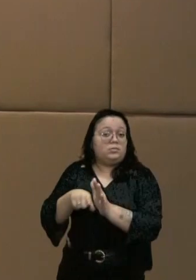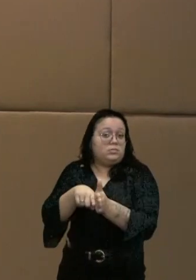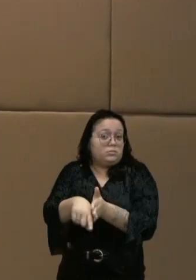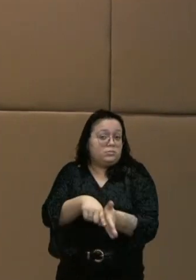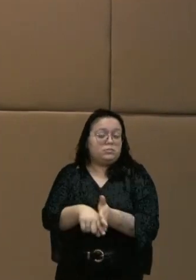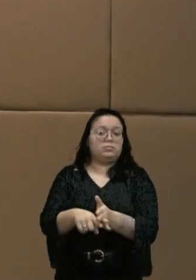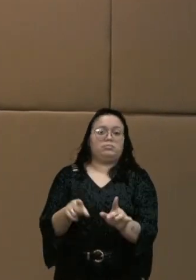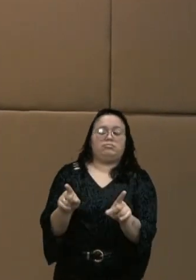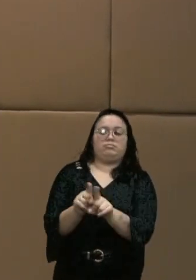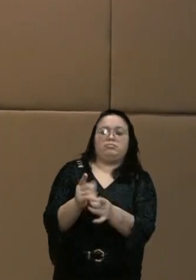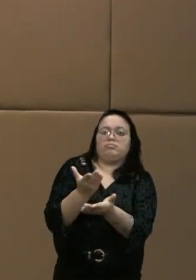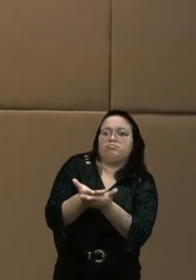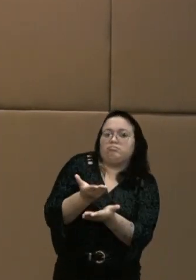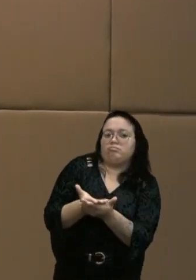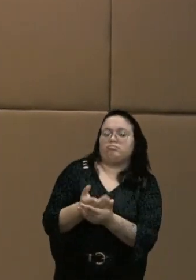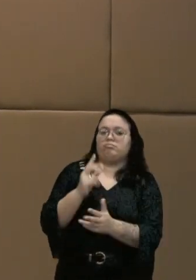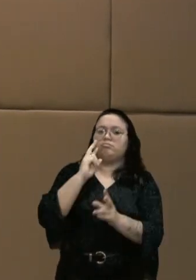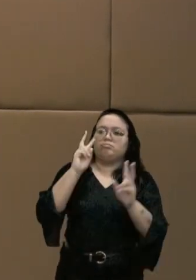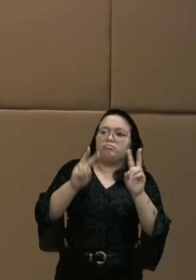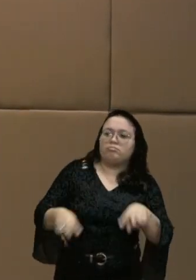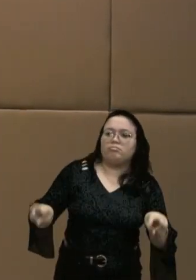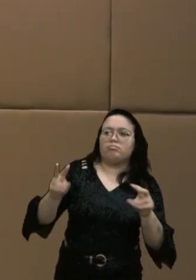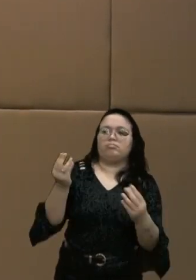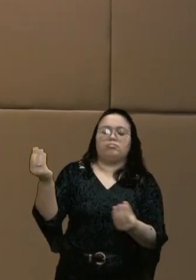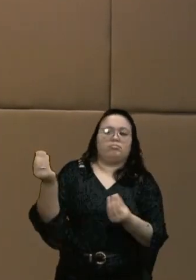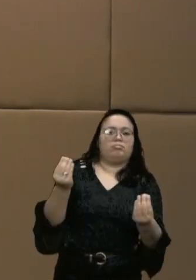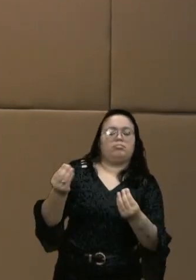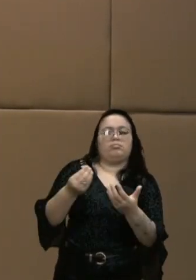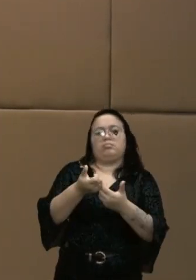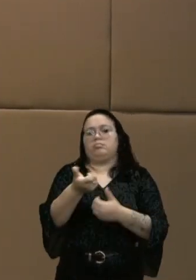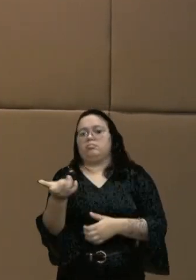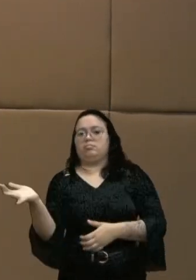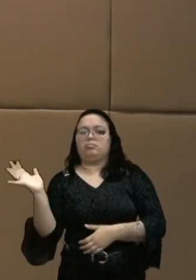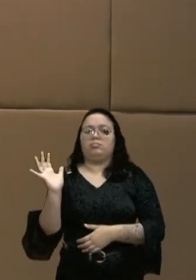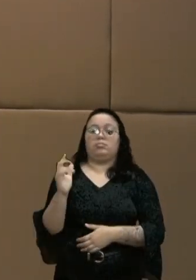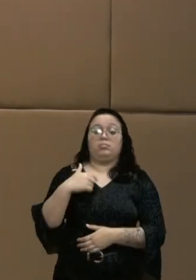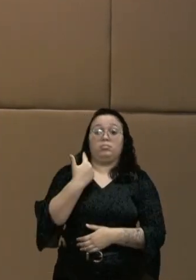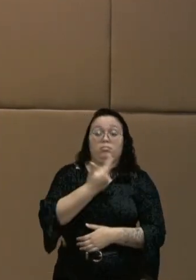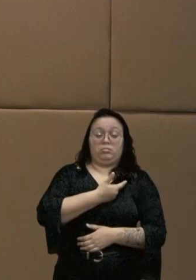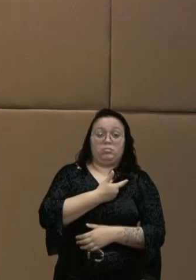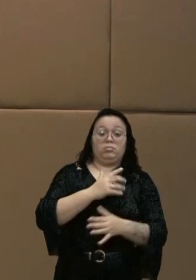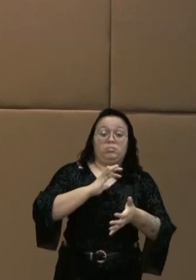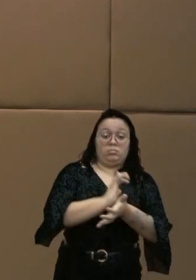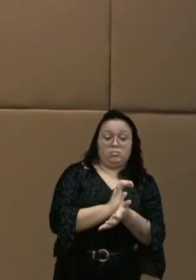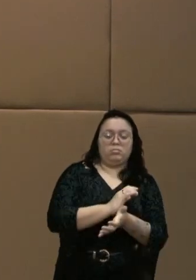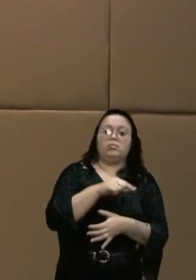with research, with studies, feasibility studies, and all of that. And